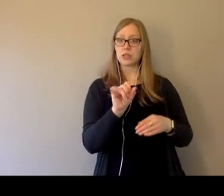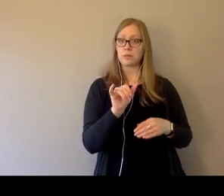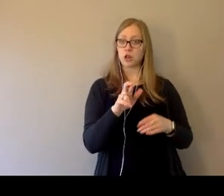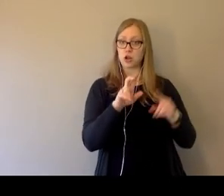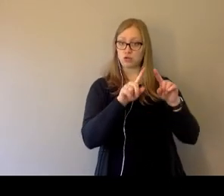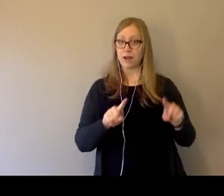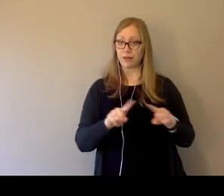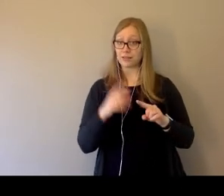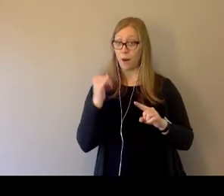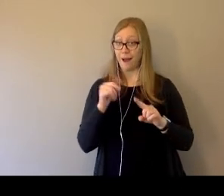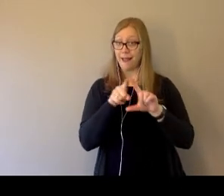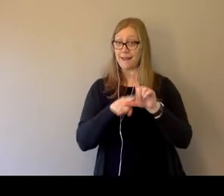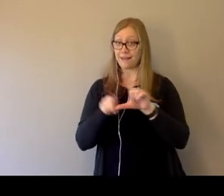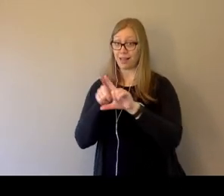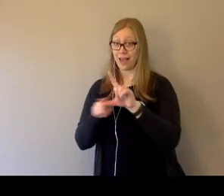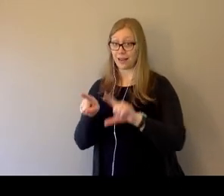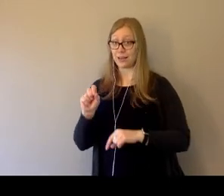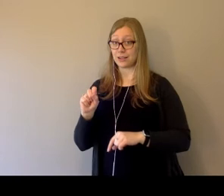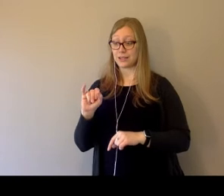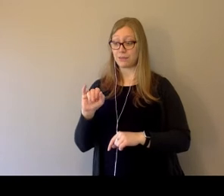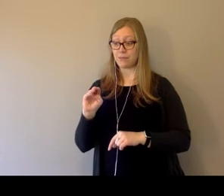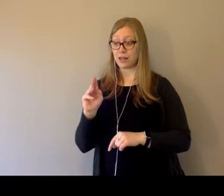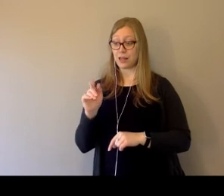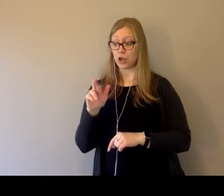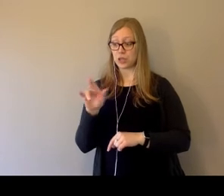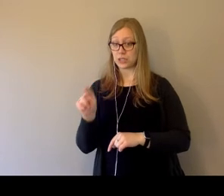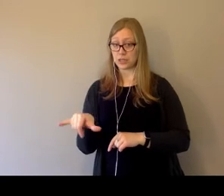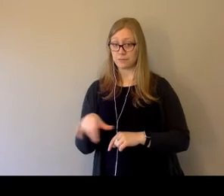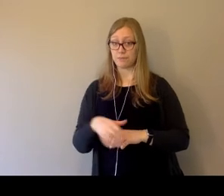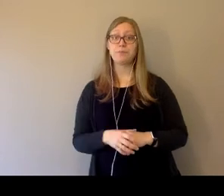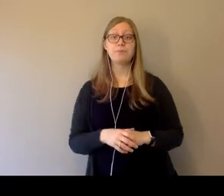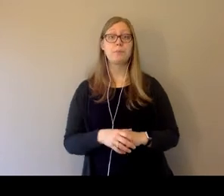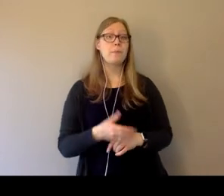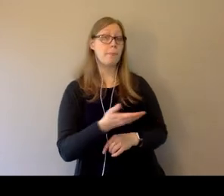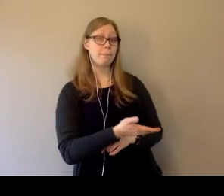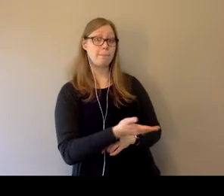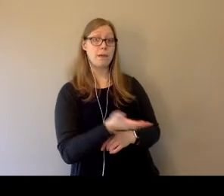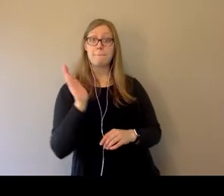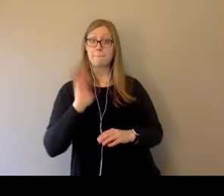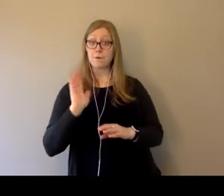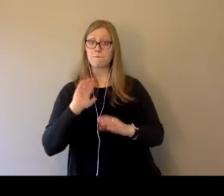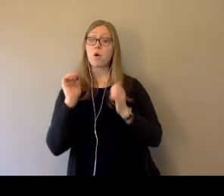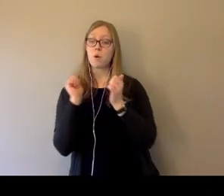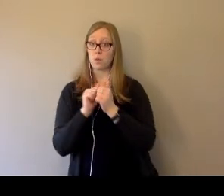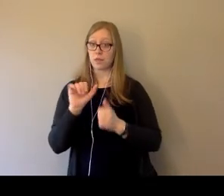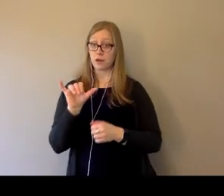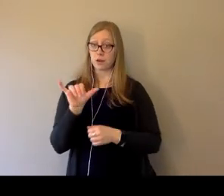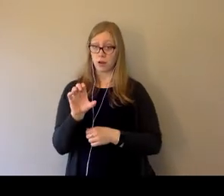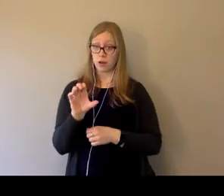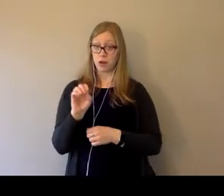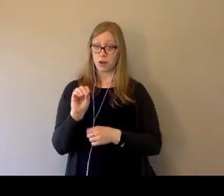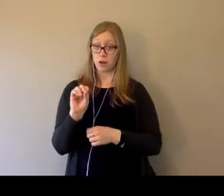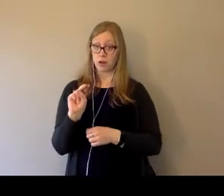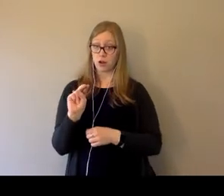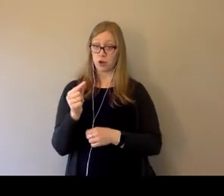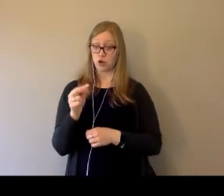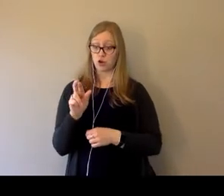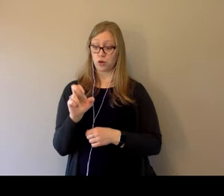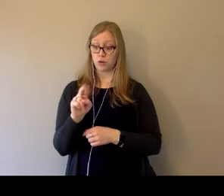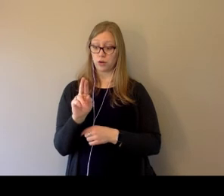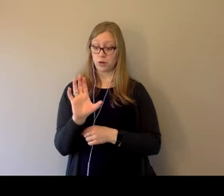Now, when we were doing congruence, we had a side um, theorem that said if three sides of one triangle